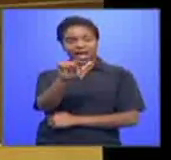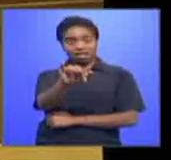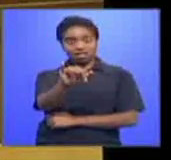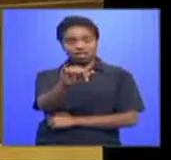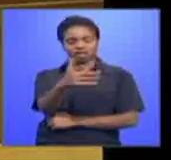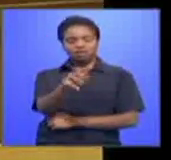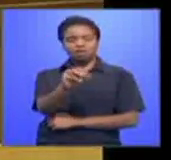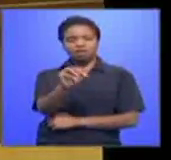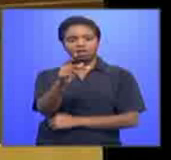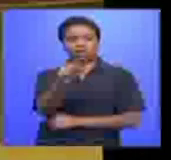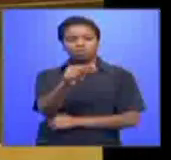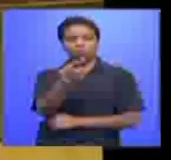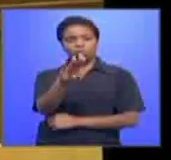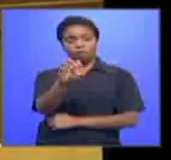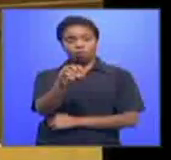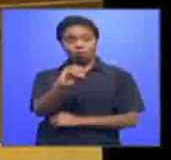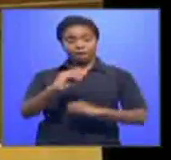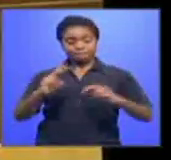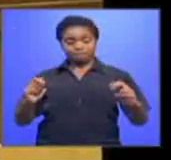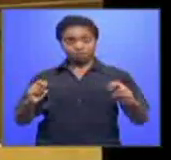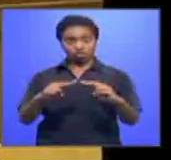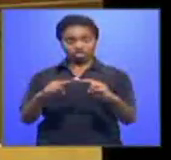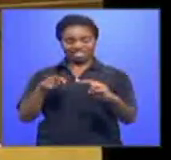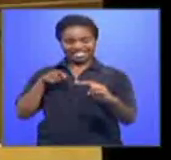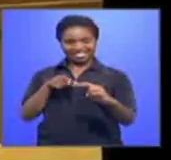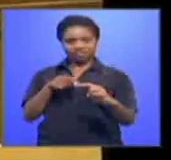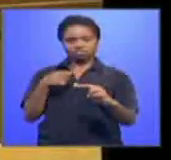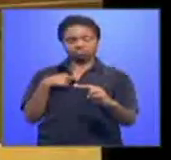Bridge are currently underway.